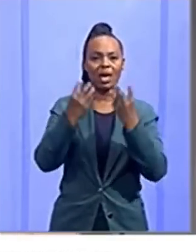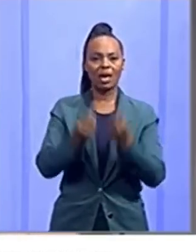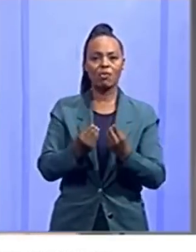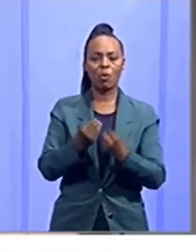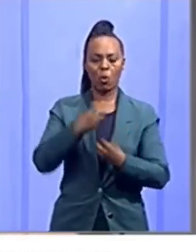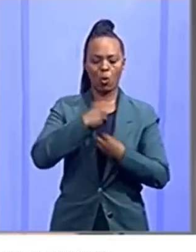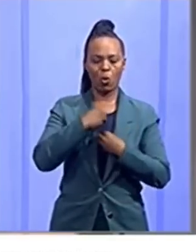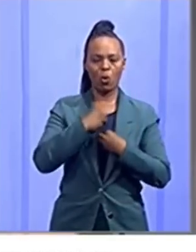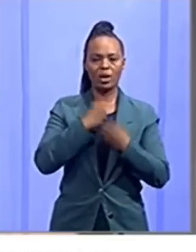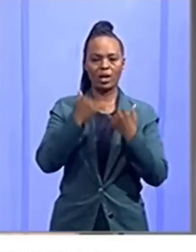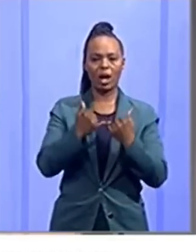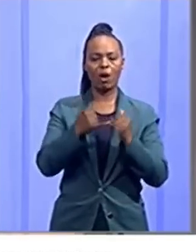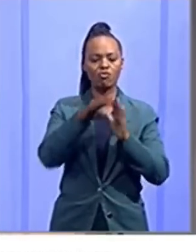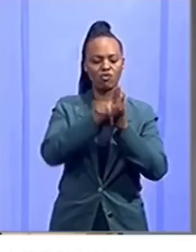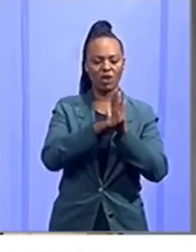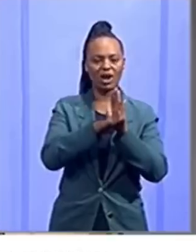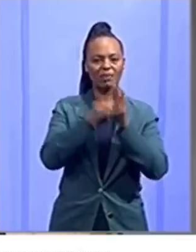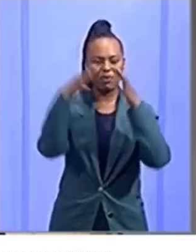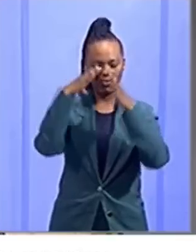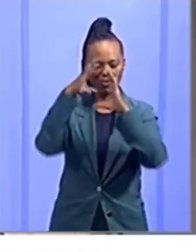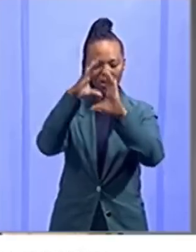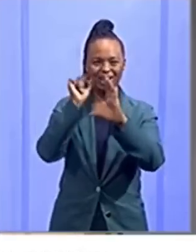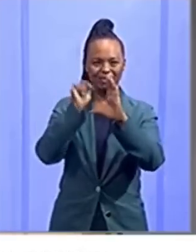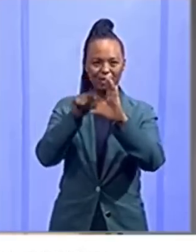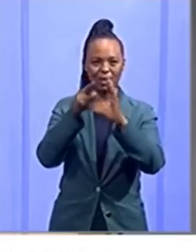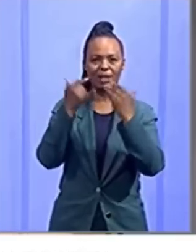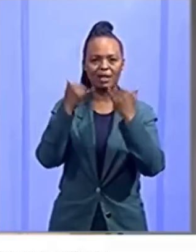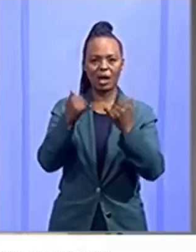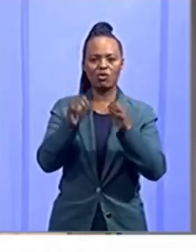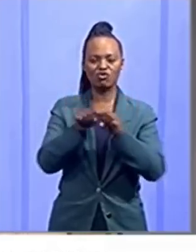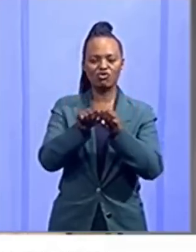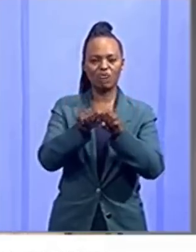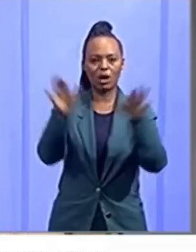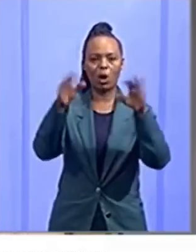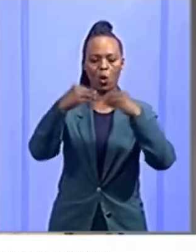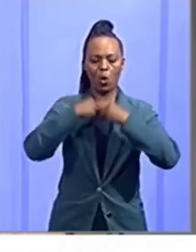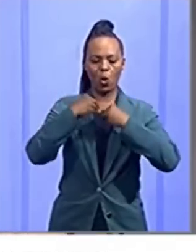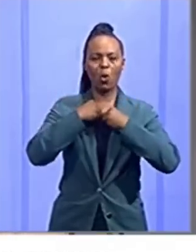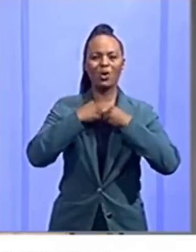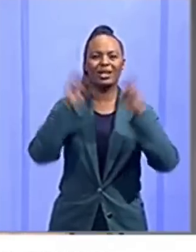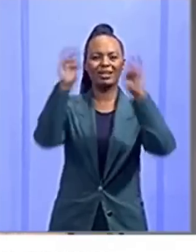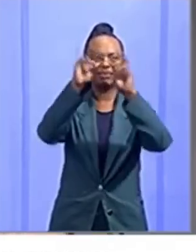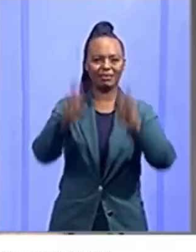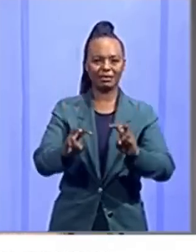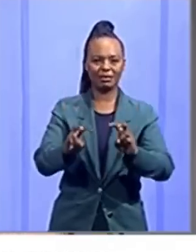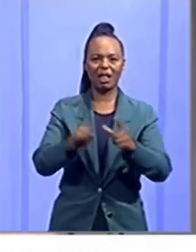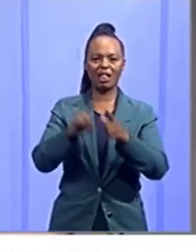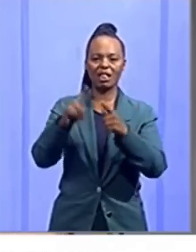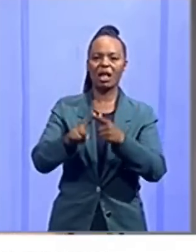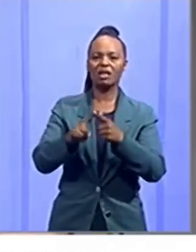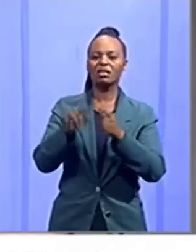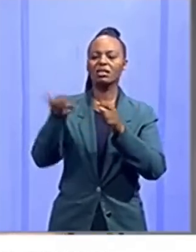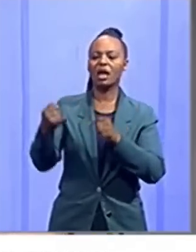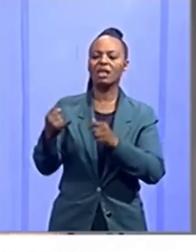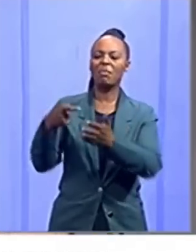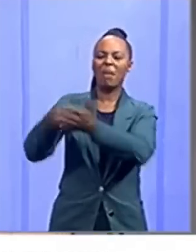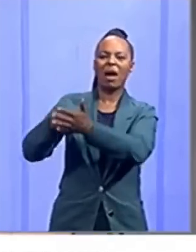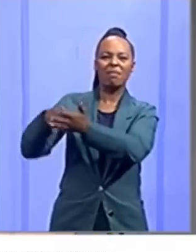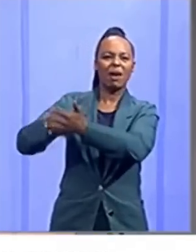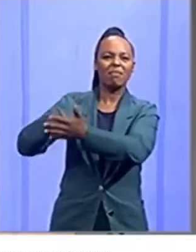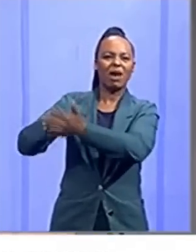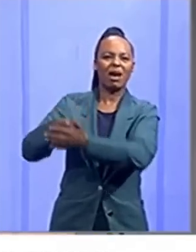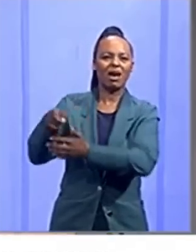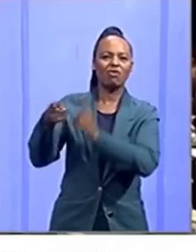10-point program that talks to the fact that we need to start generating our own electricity as opposed to just buying